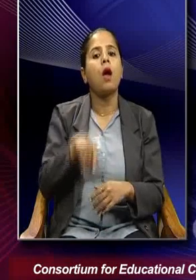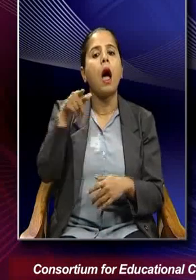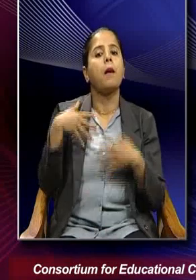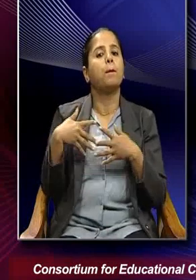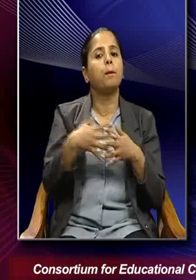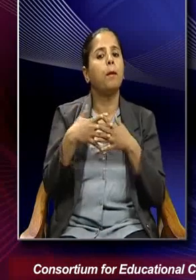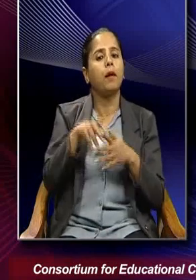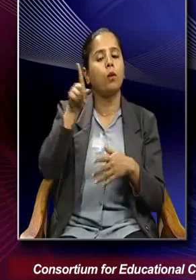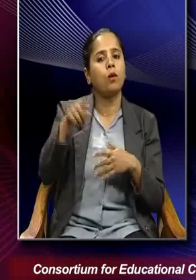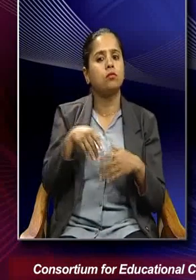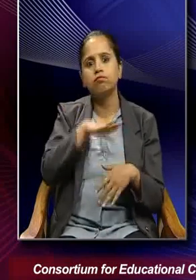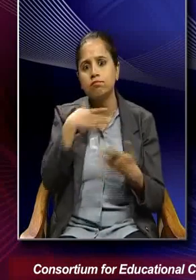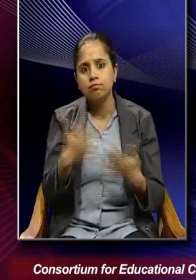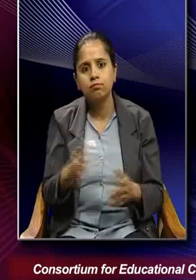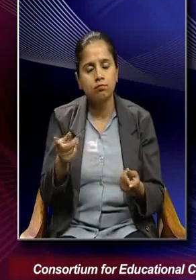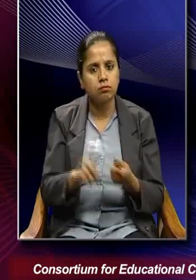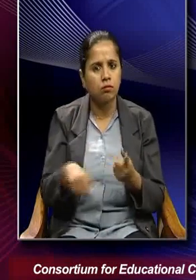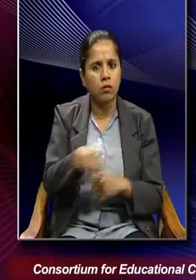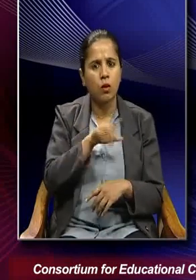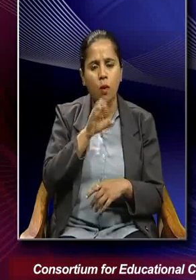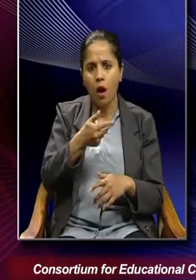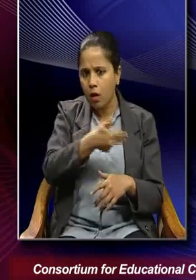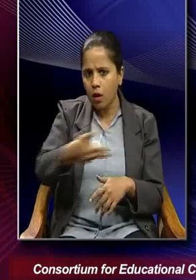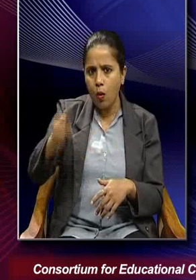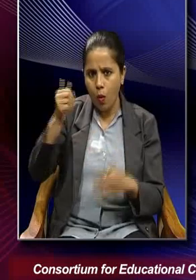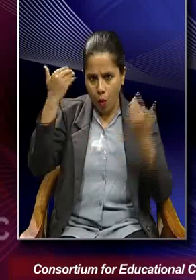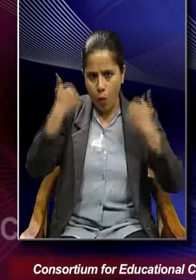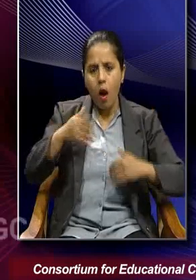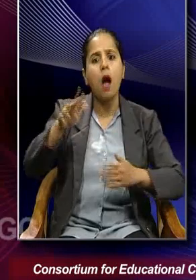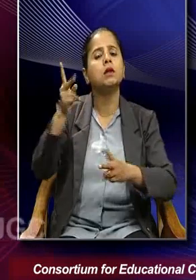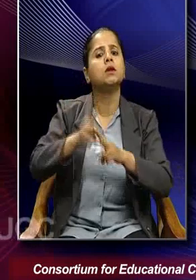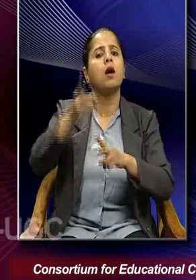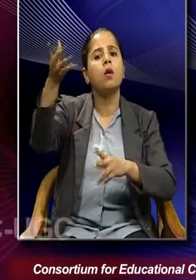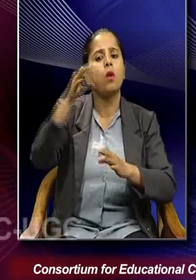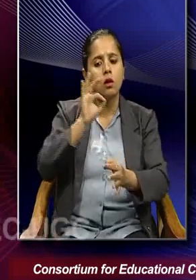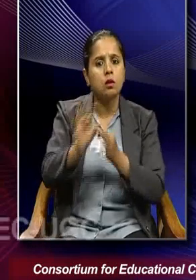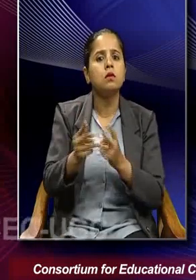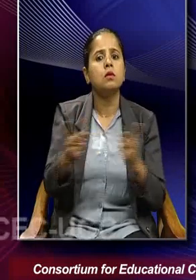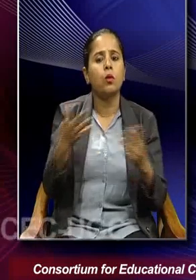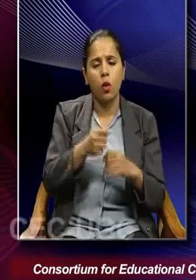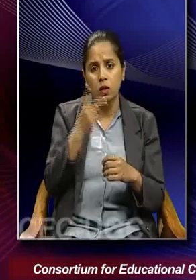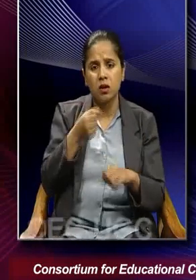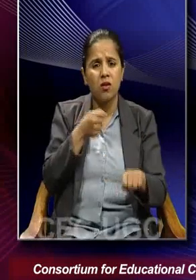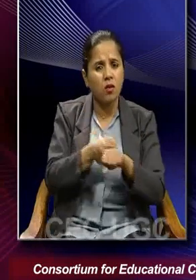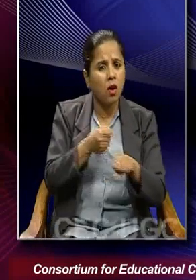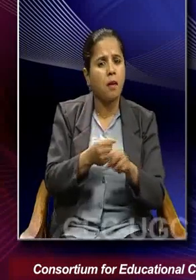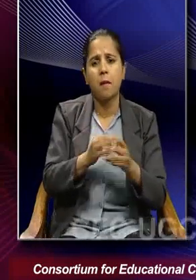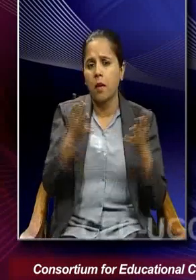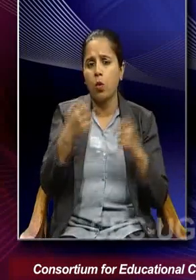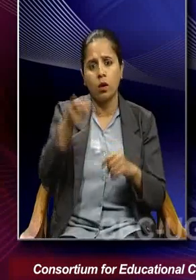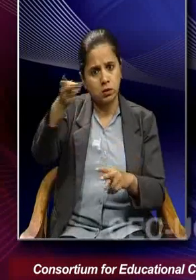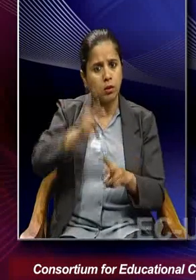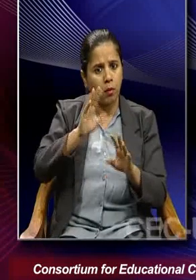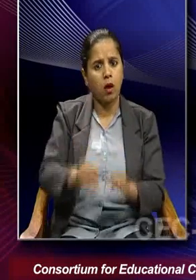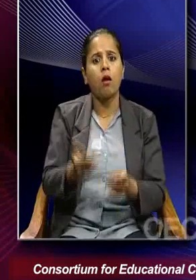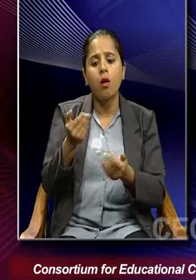how the kinds of mortal remains of the son, he has to fight a lot to seek those mortal remains, and